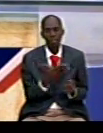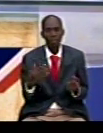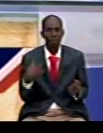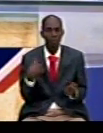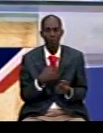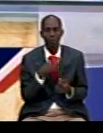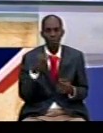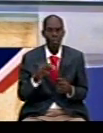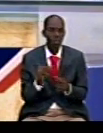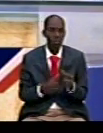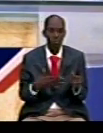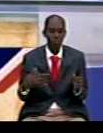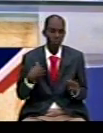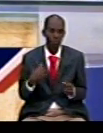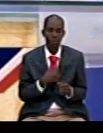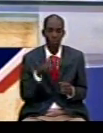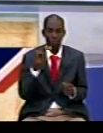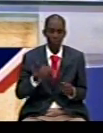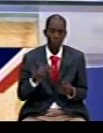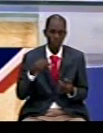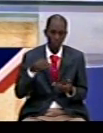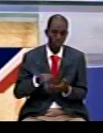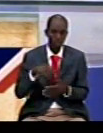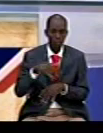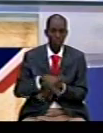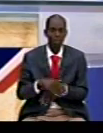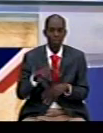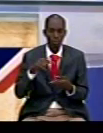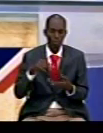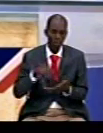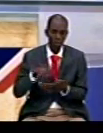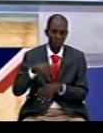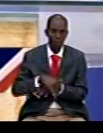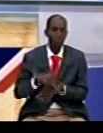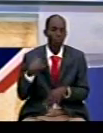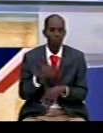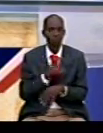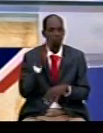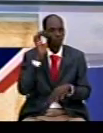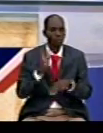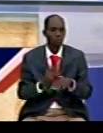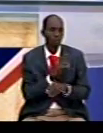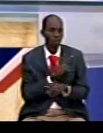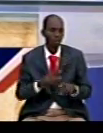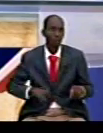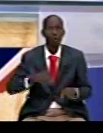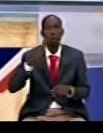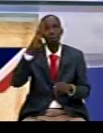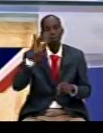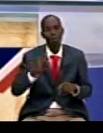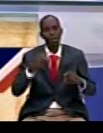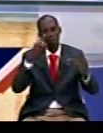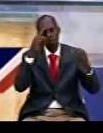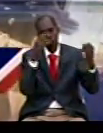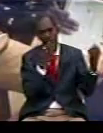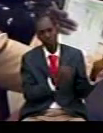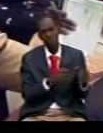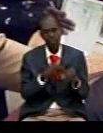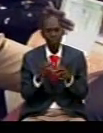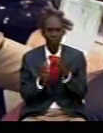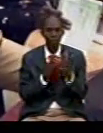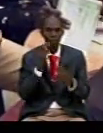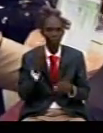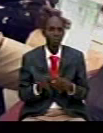need, everything we need tonight, we're going to touch the Lord by faith. I said we'll touch the Lord